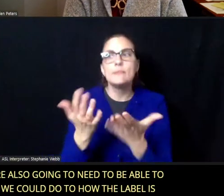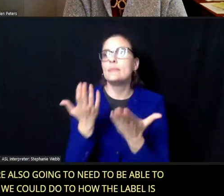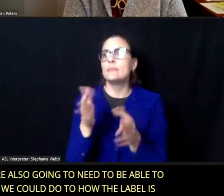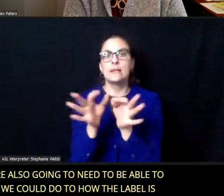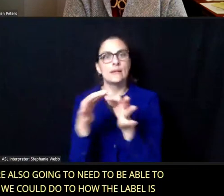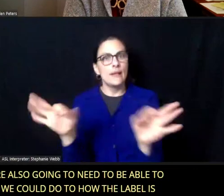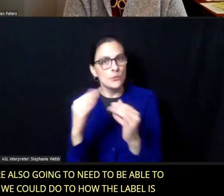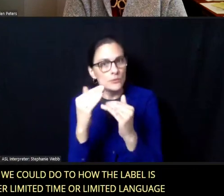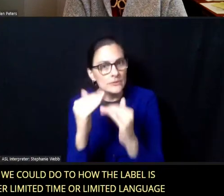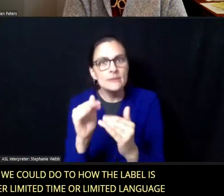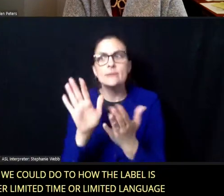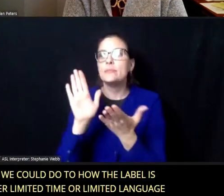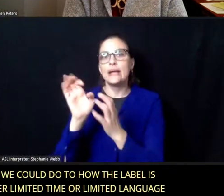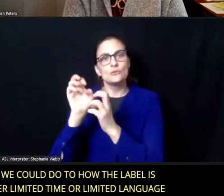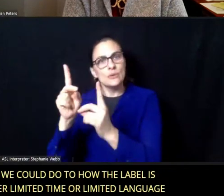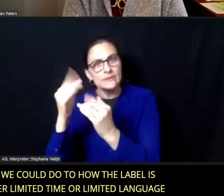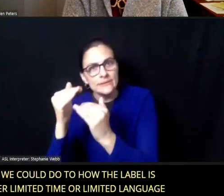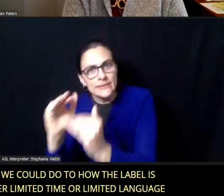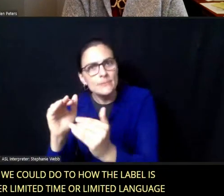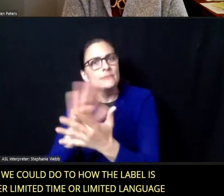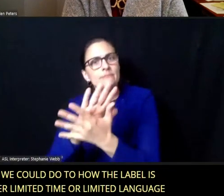making?